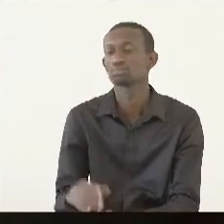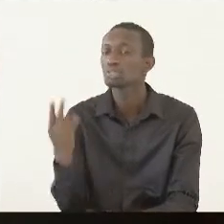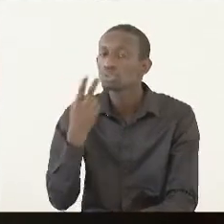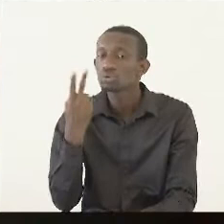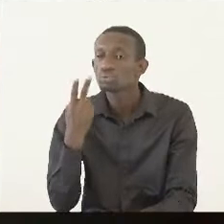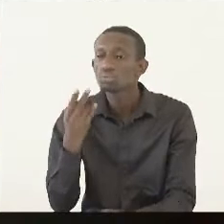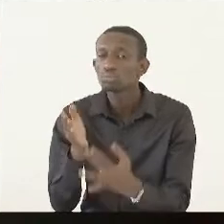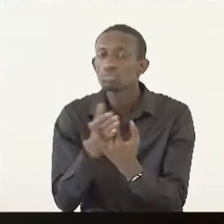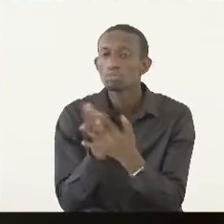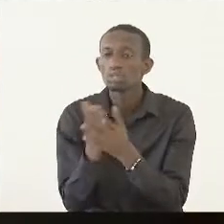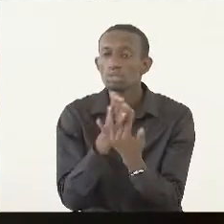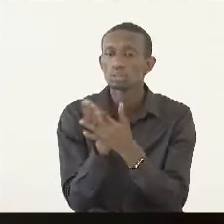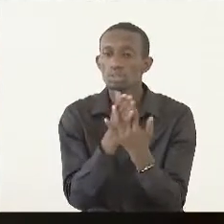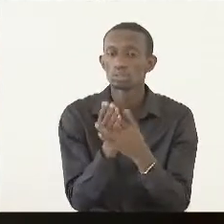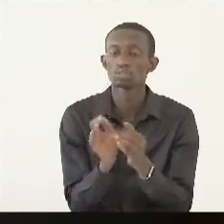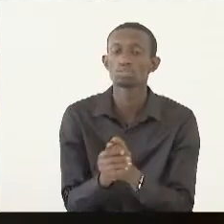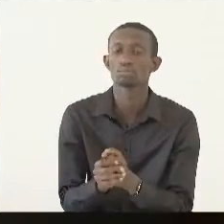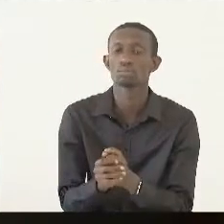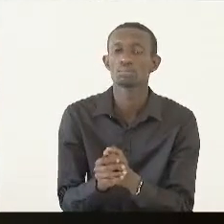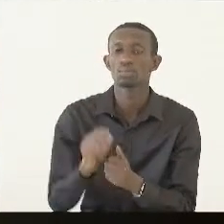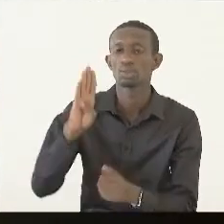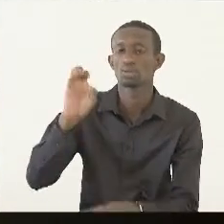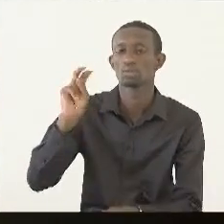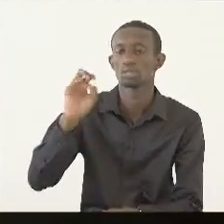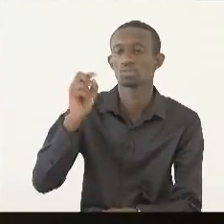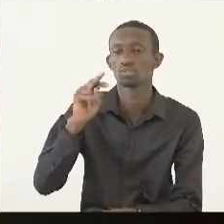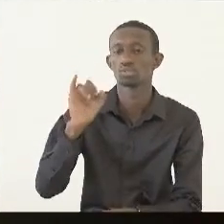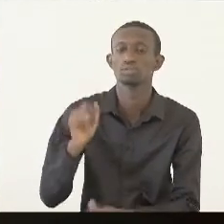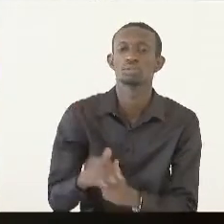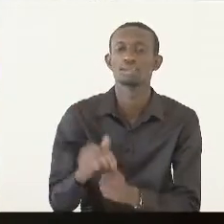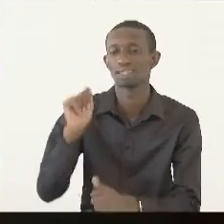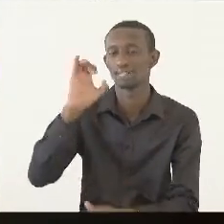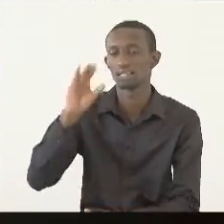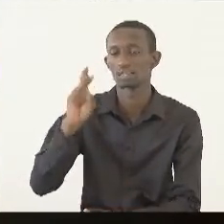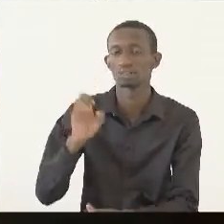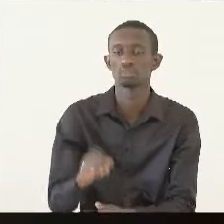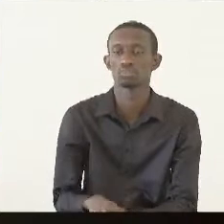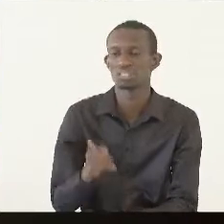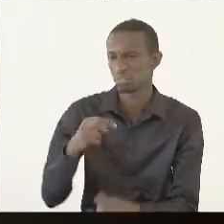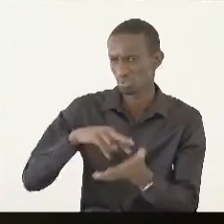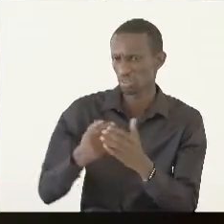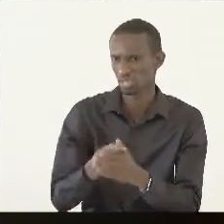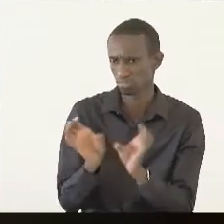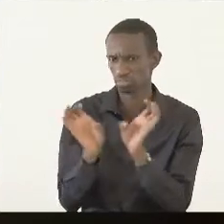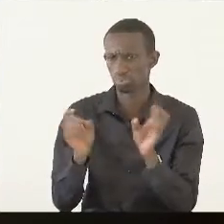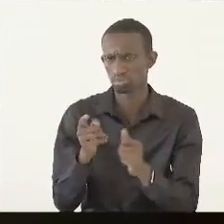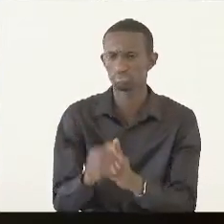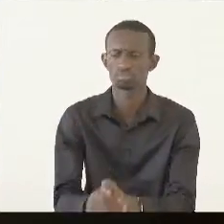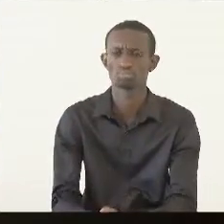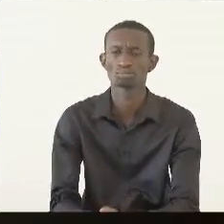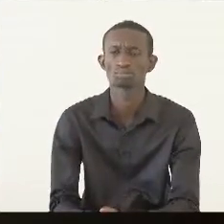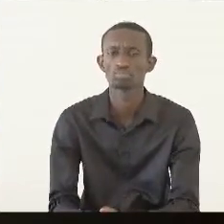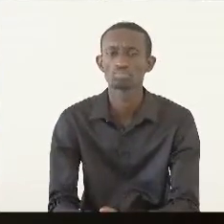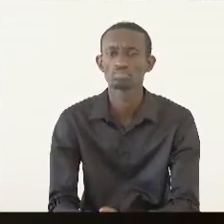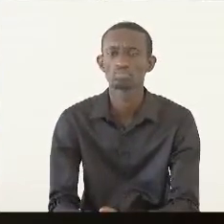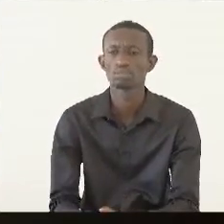2-nitro benzoic acid. So it means this is a substituent of the benzoic acid. So